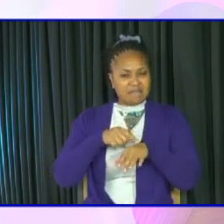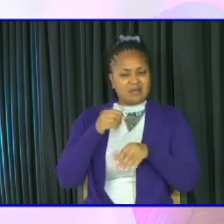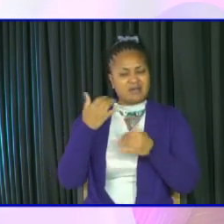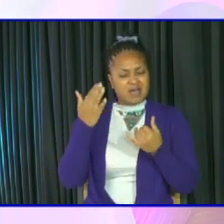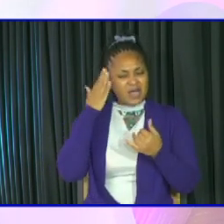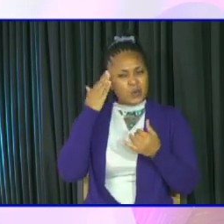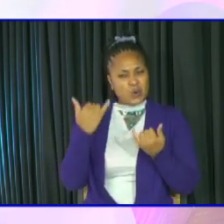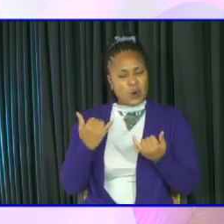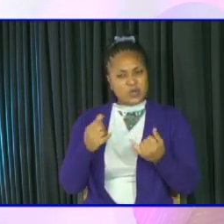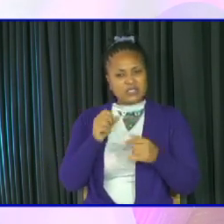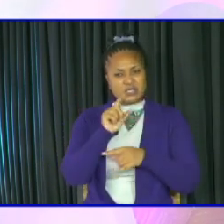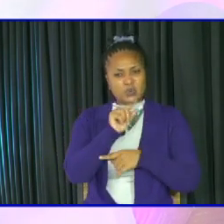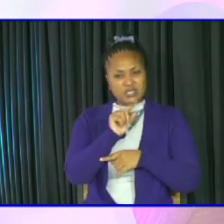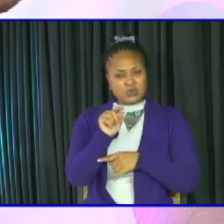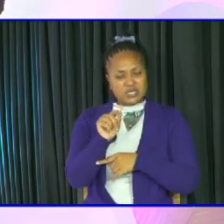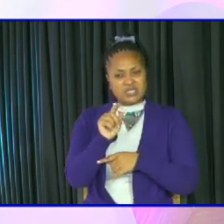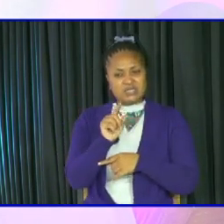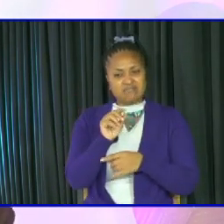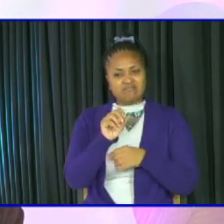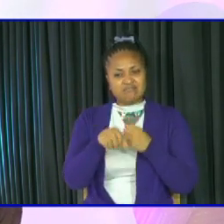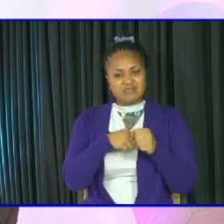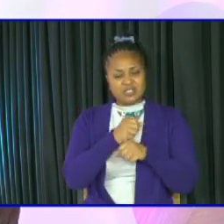We're going back to the year